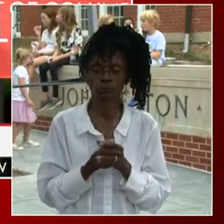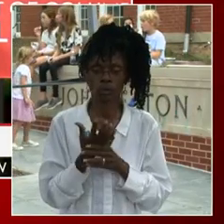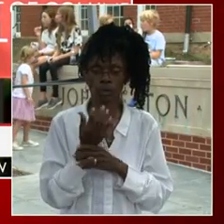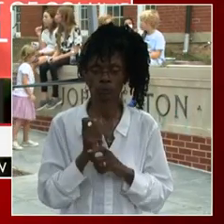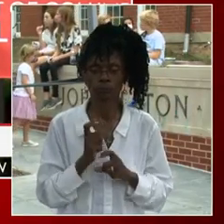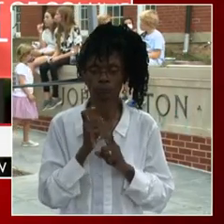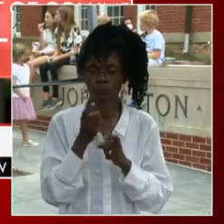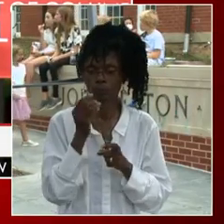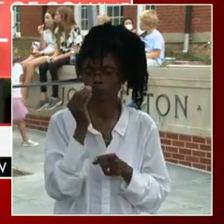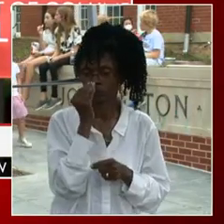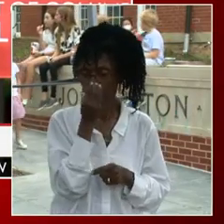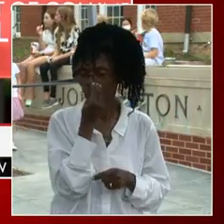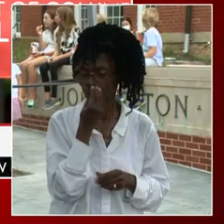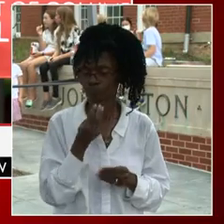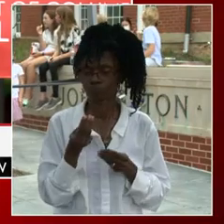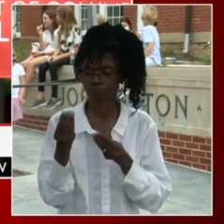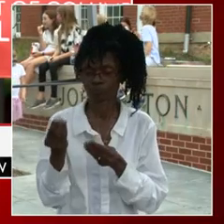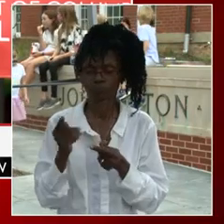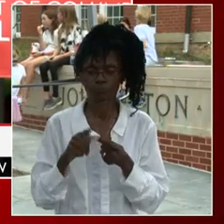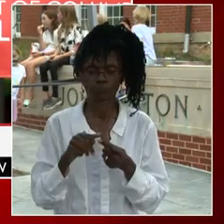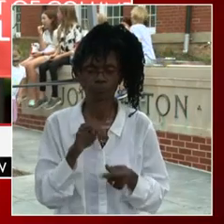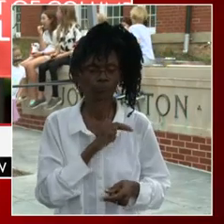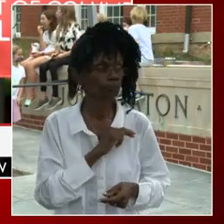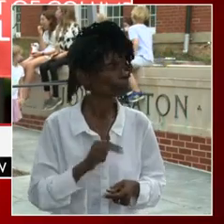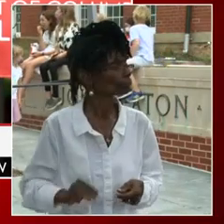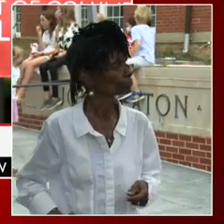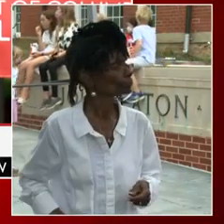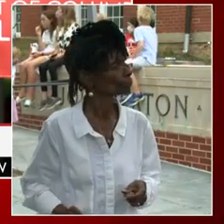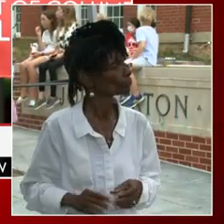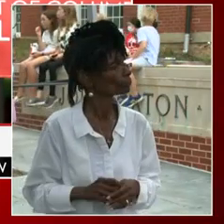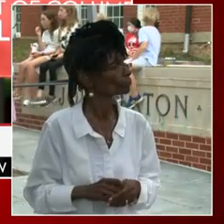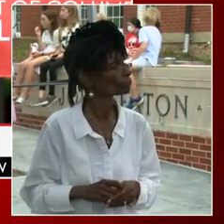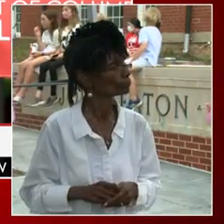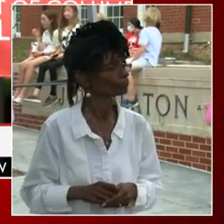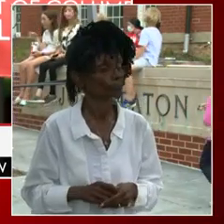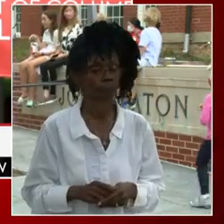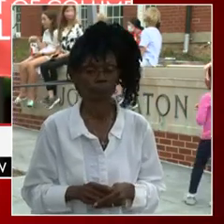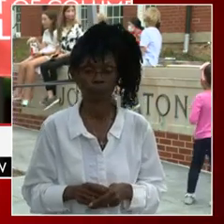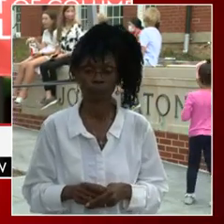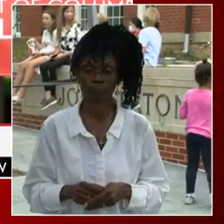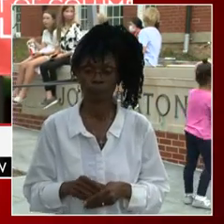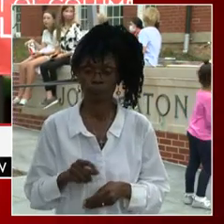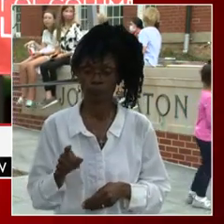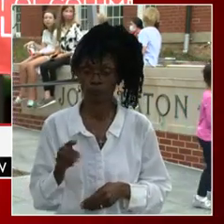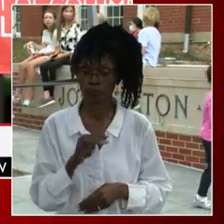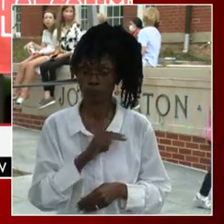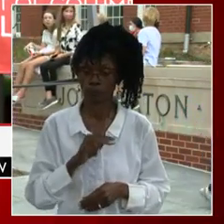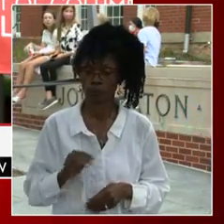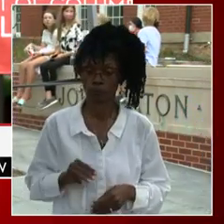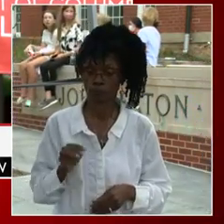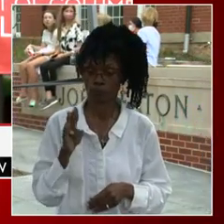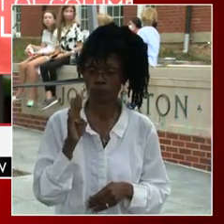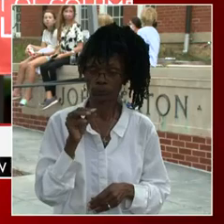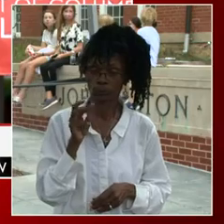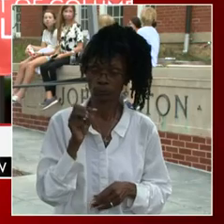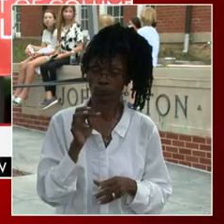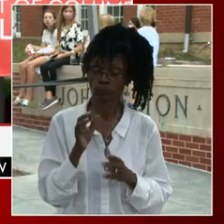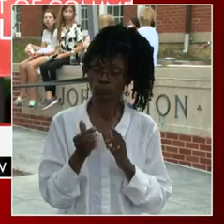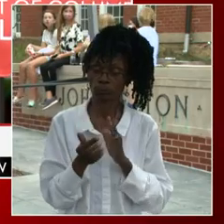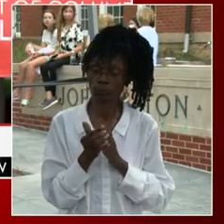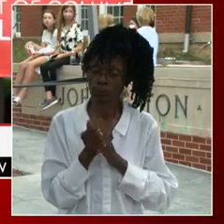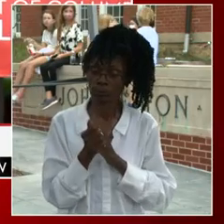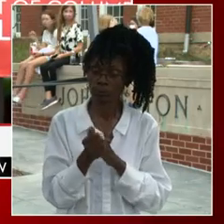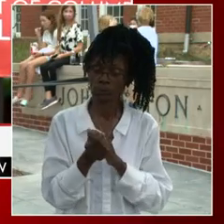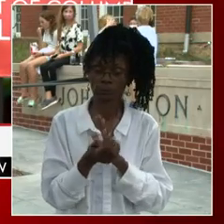mayor. And I can't say enough about Mayor Bowser's leadership. I've worked in over 5 school districts and a